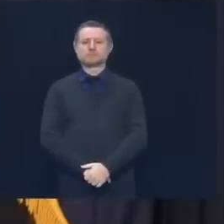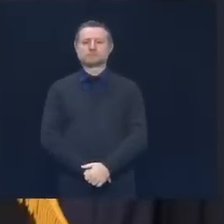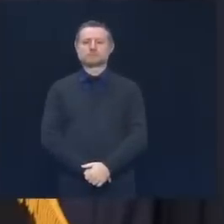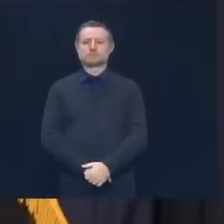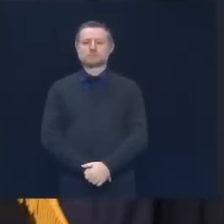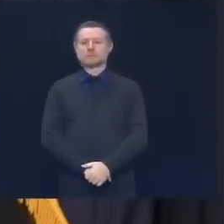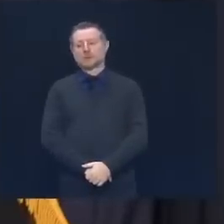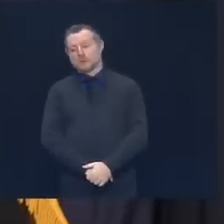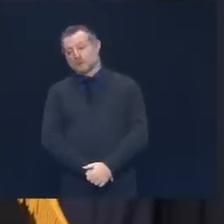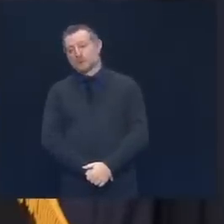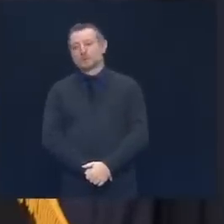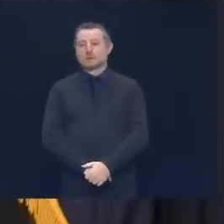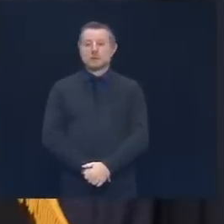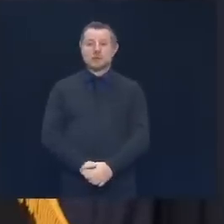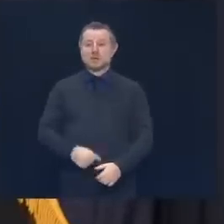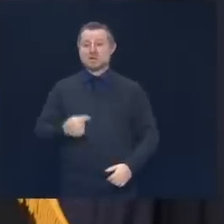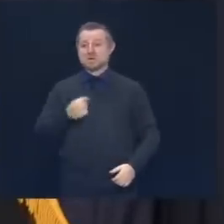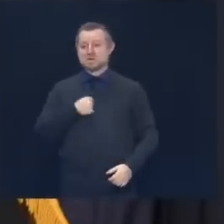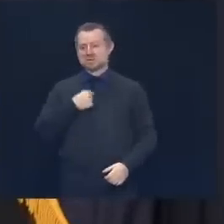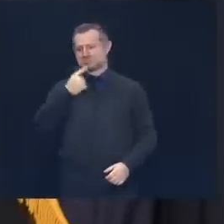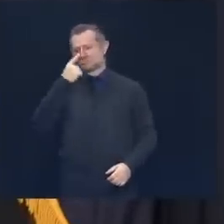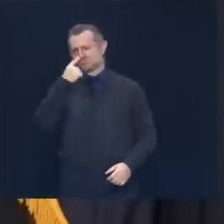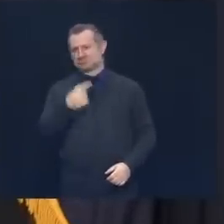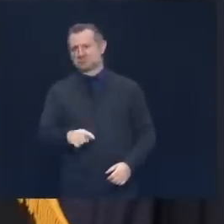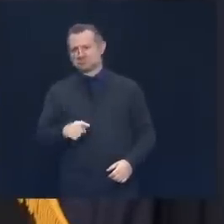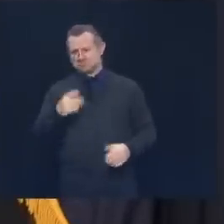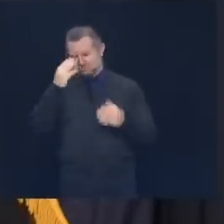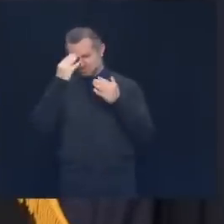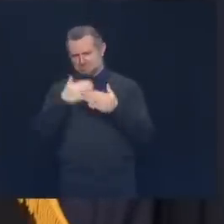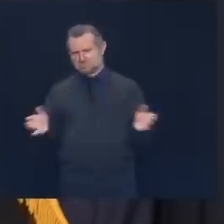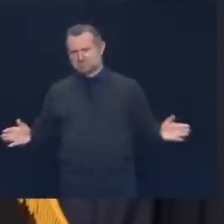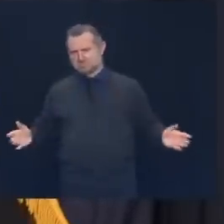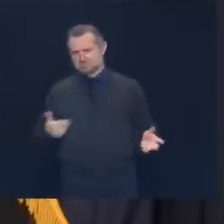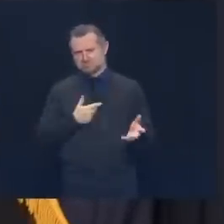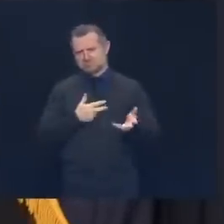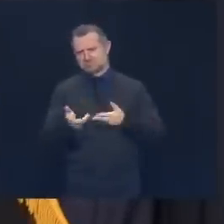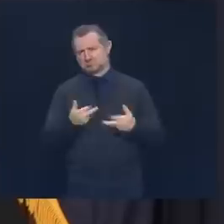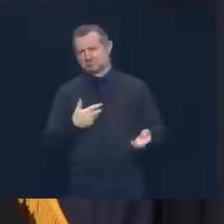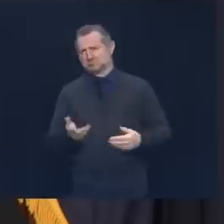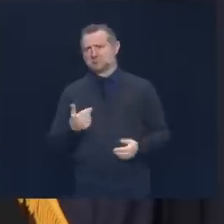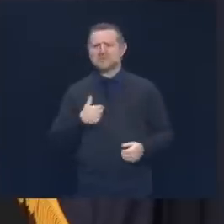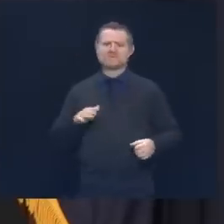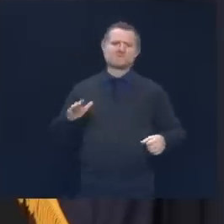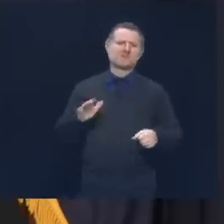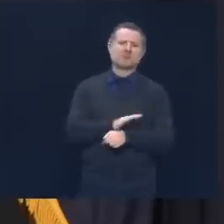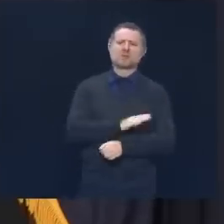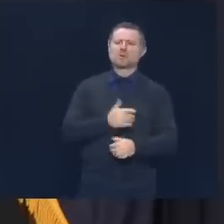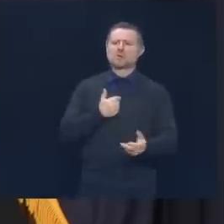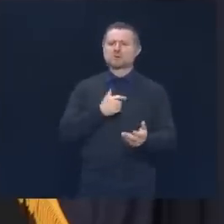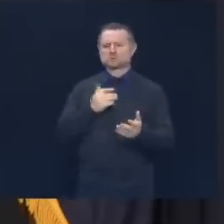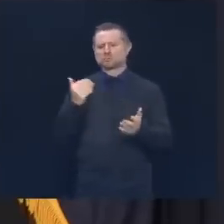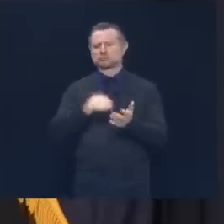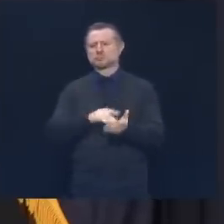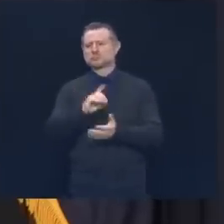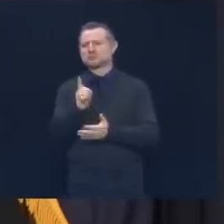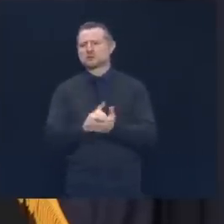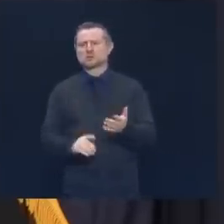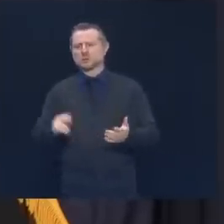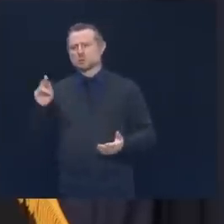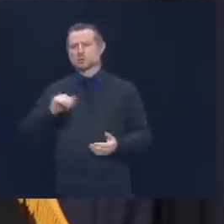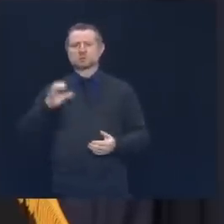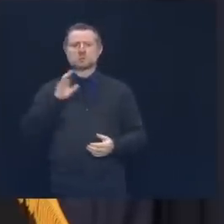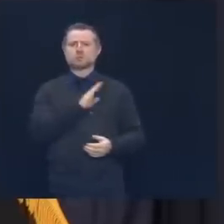be open to an entire redesign of the New York City Board of Elections